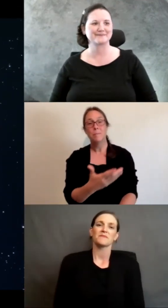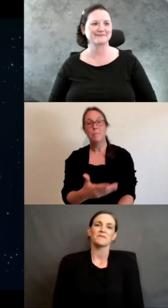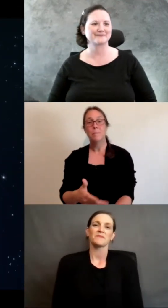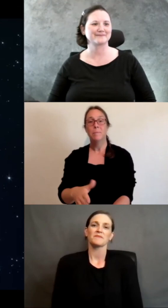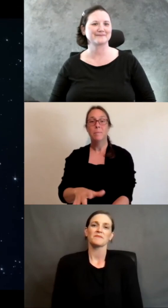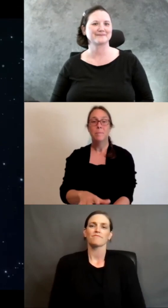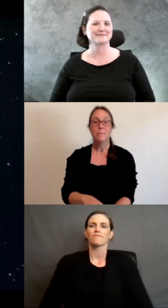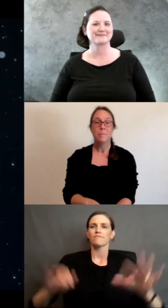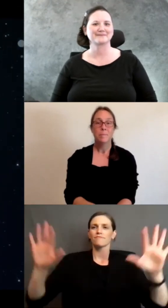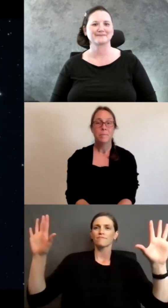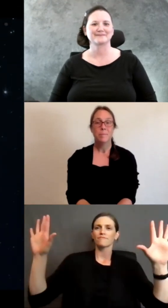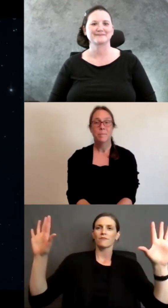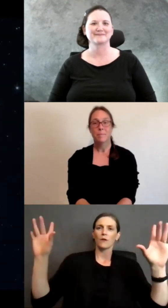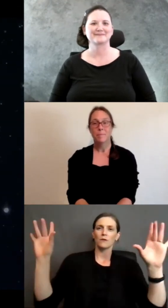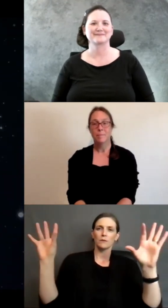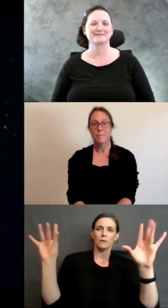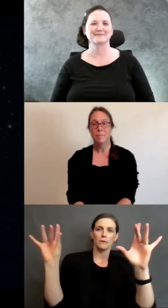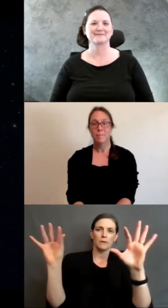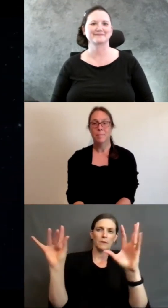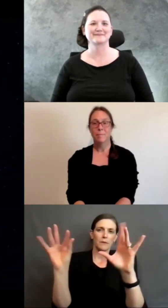The screen fades to black.